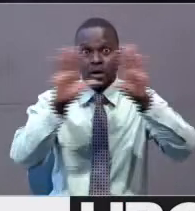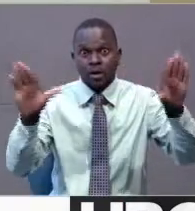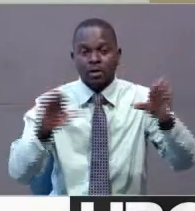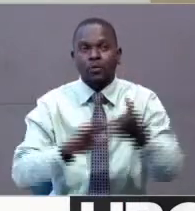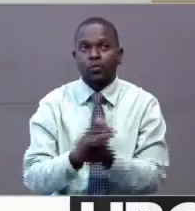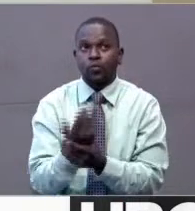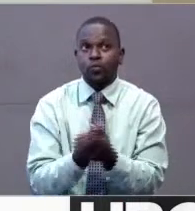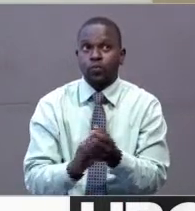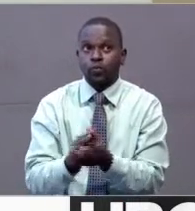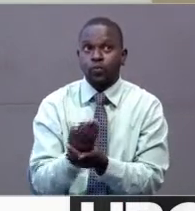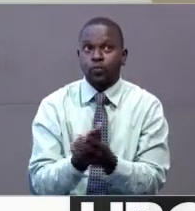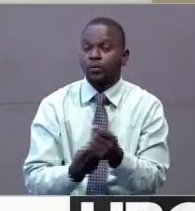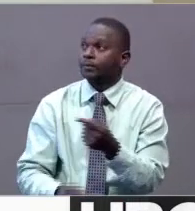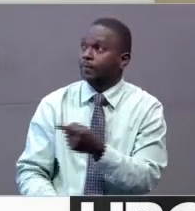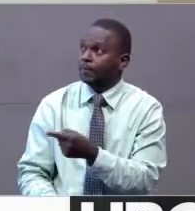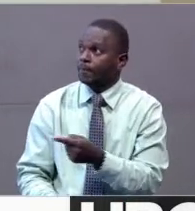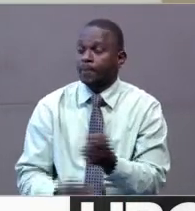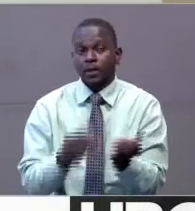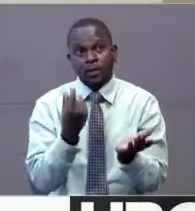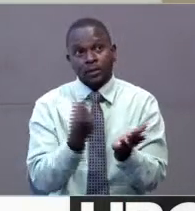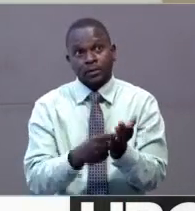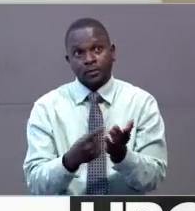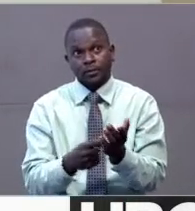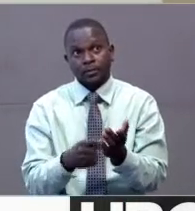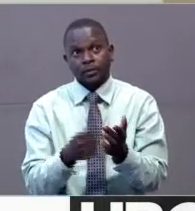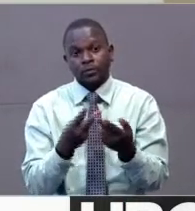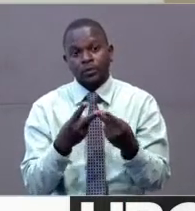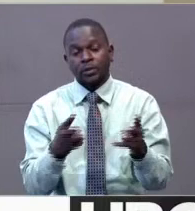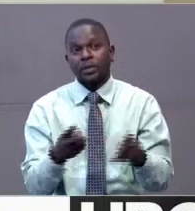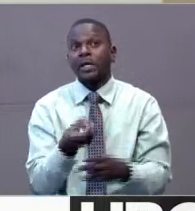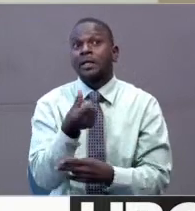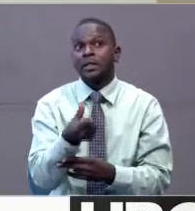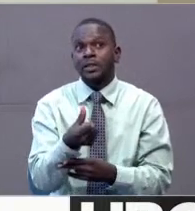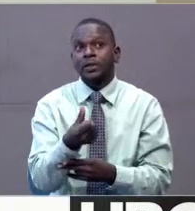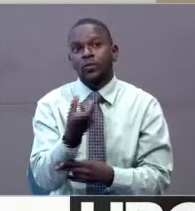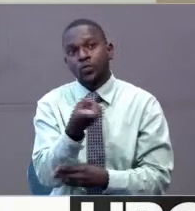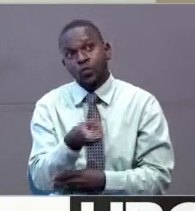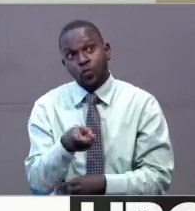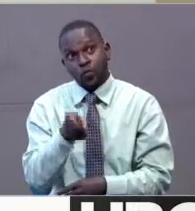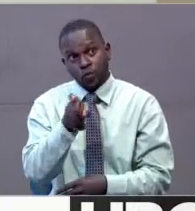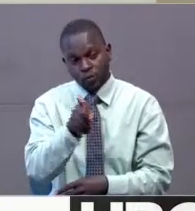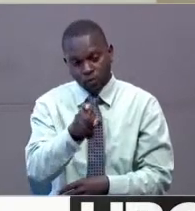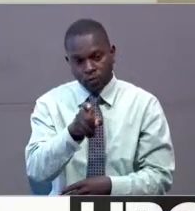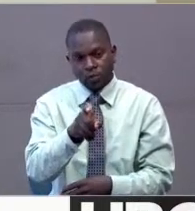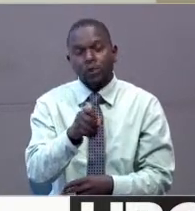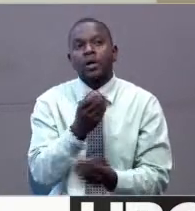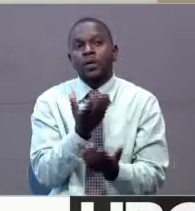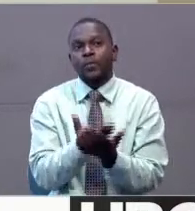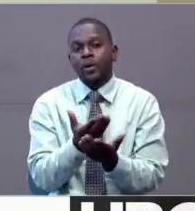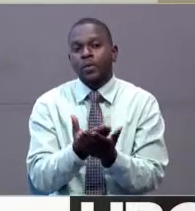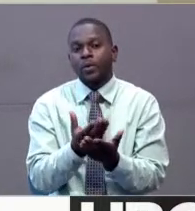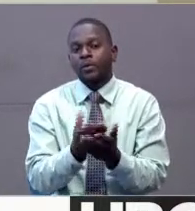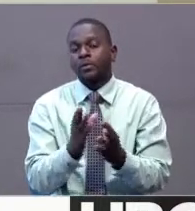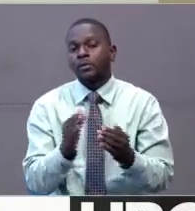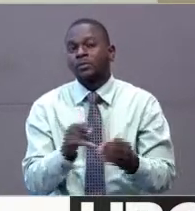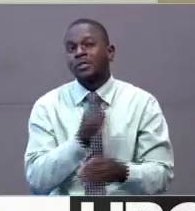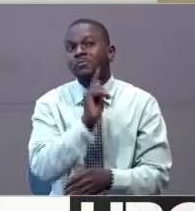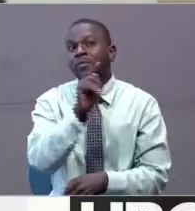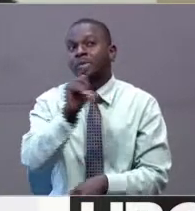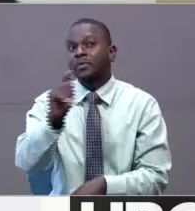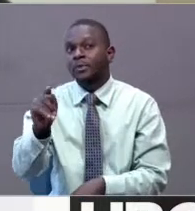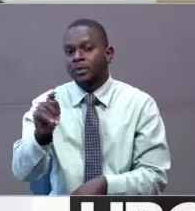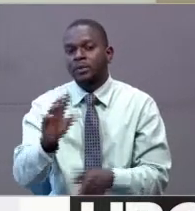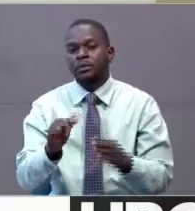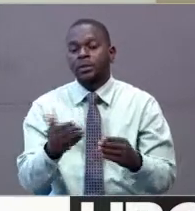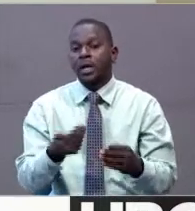on hand washing. In Uganda, we started with six, now we have moved And we have also asked those ones who have not reached, because we've